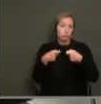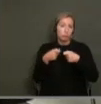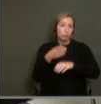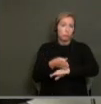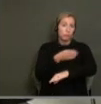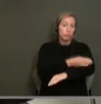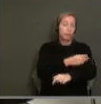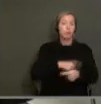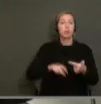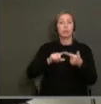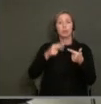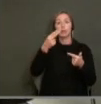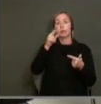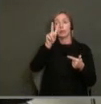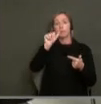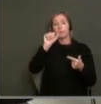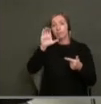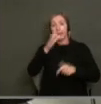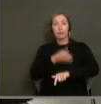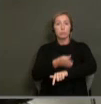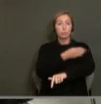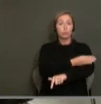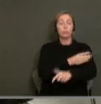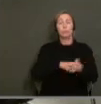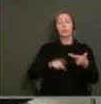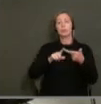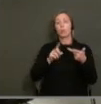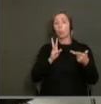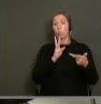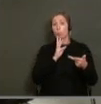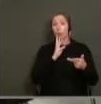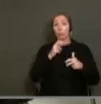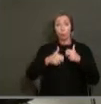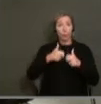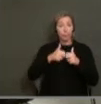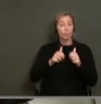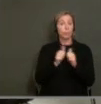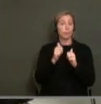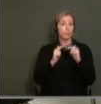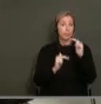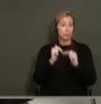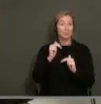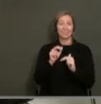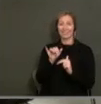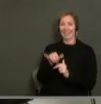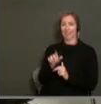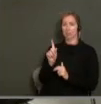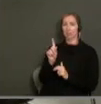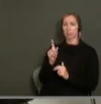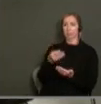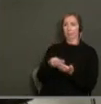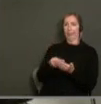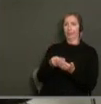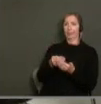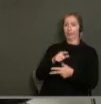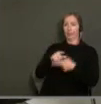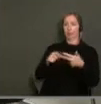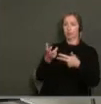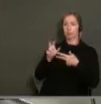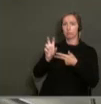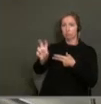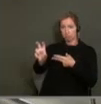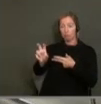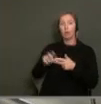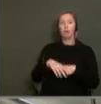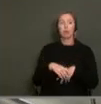improvements, HVAC improvements, water issues that the building has. So that's what the funds were utilized for, or they're